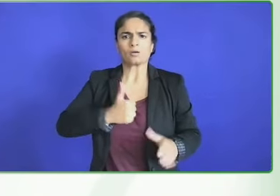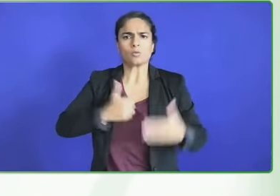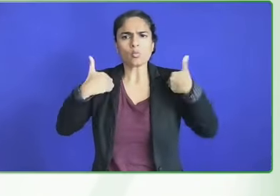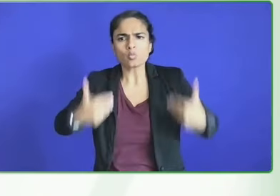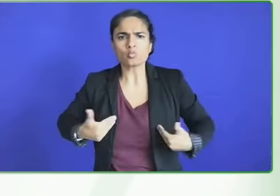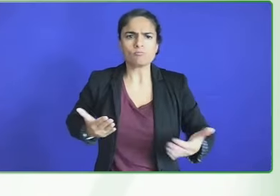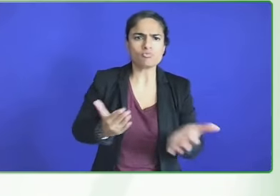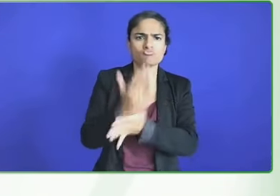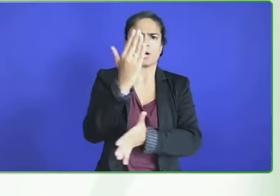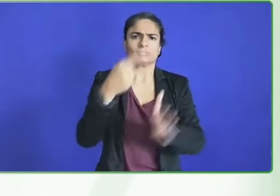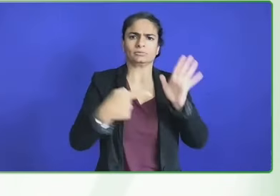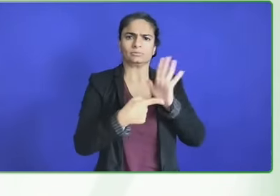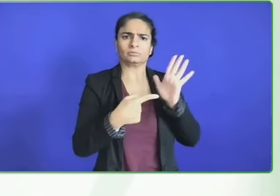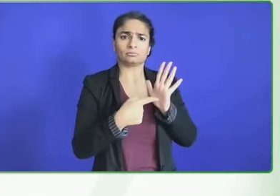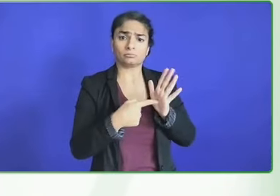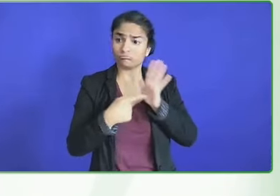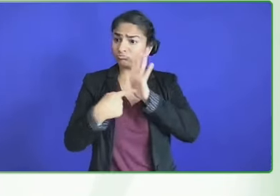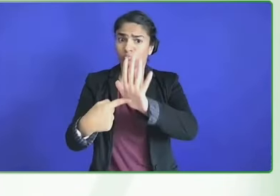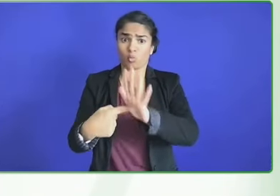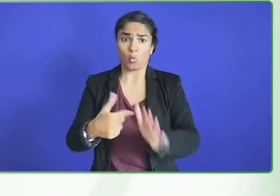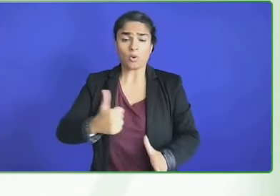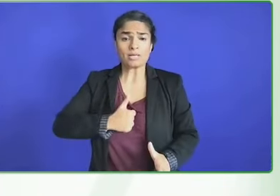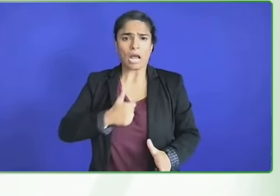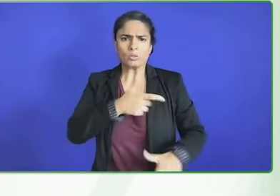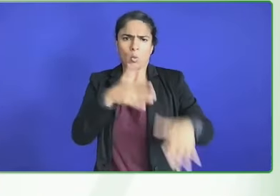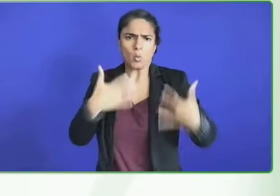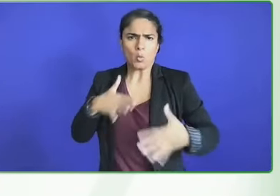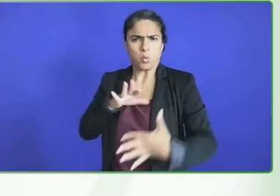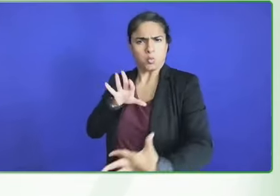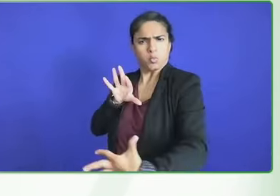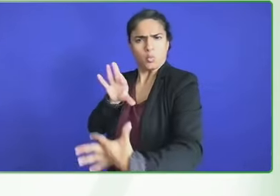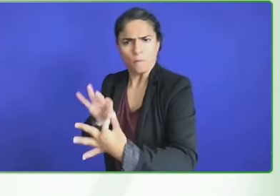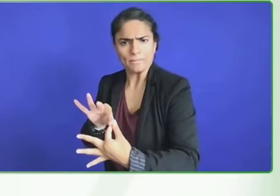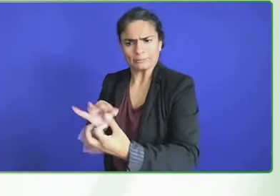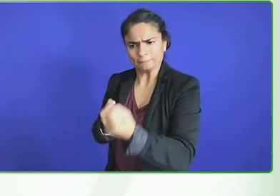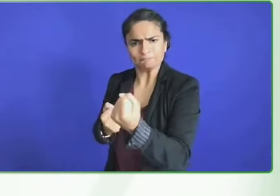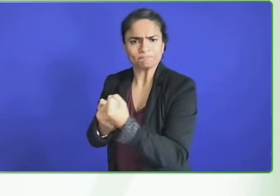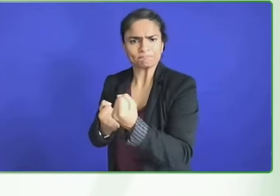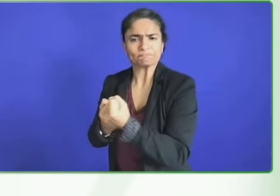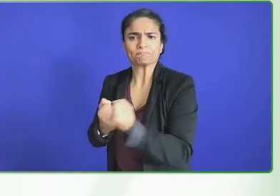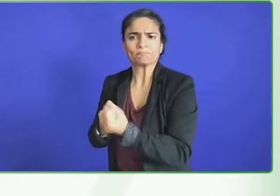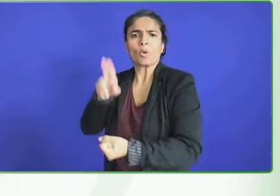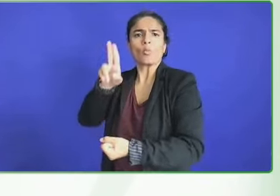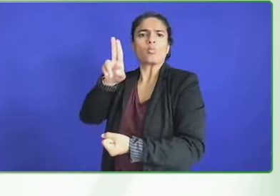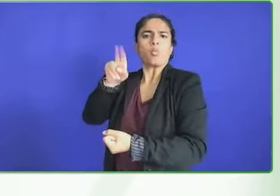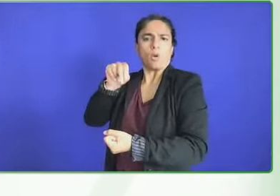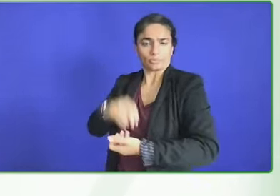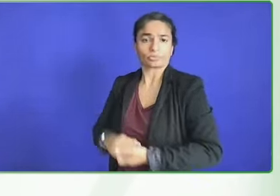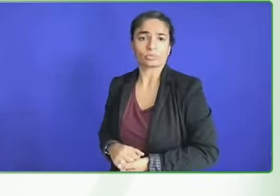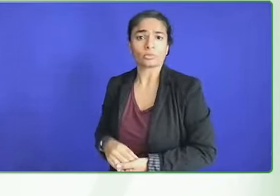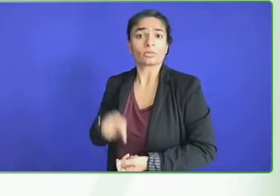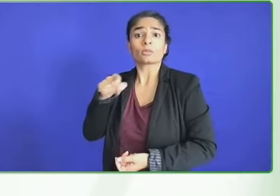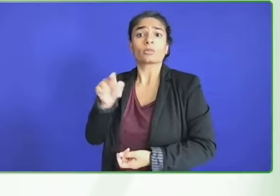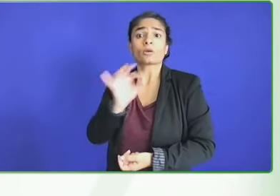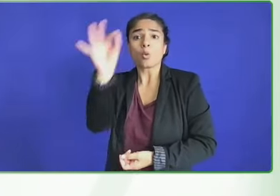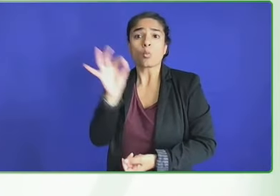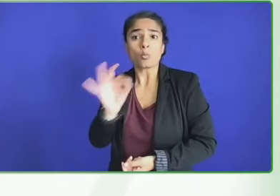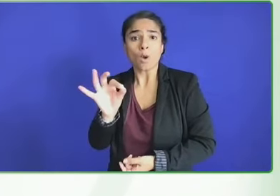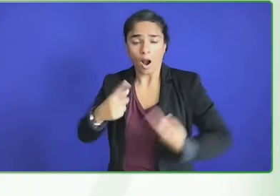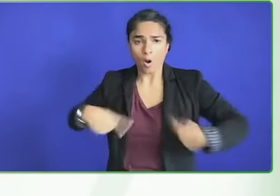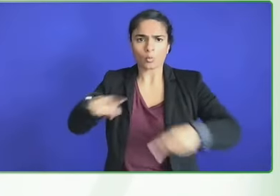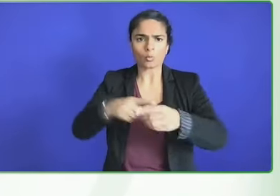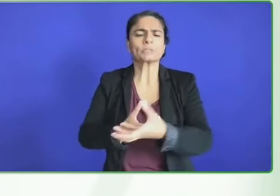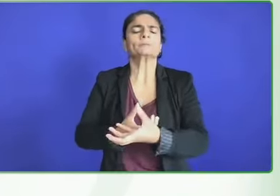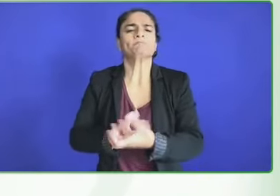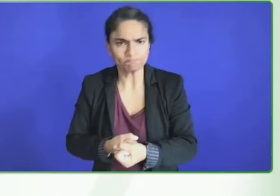the way disability is perceived in society, for accessibility to be embraced as a valuable enhancement for our culture, not as a